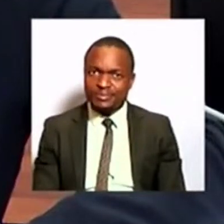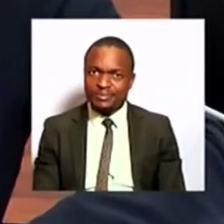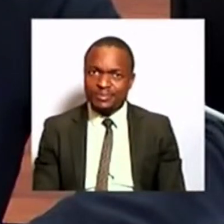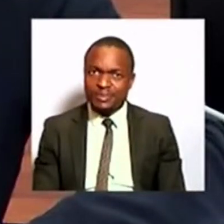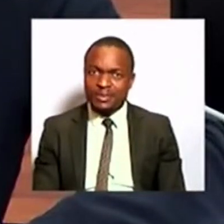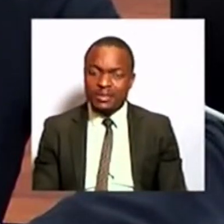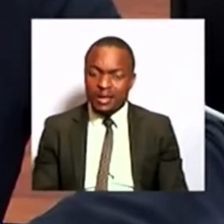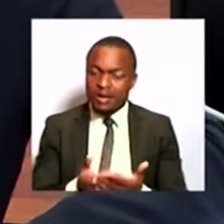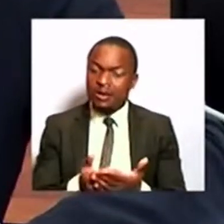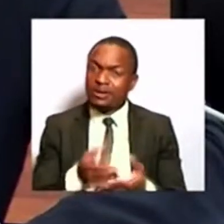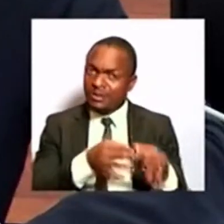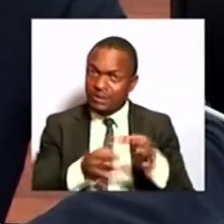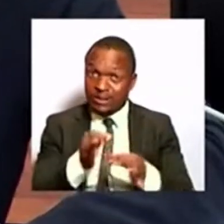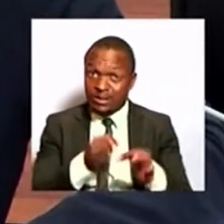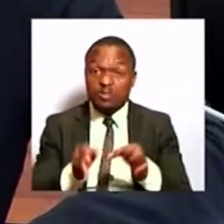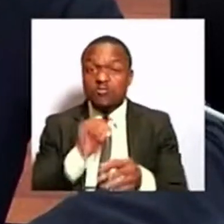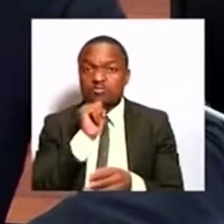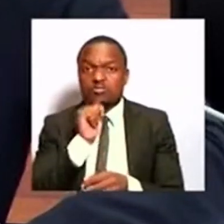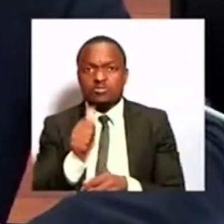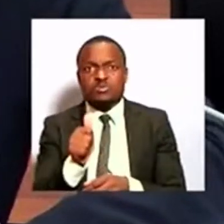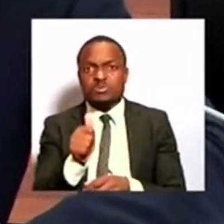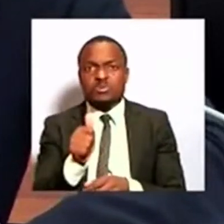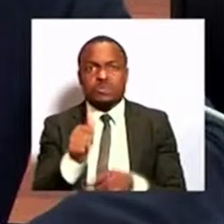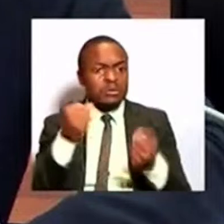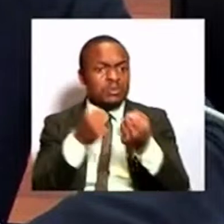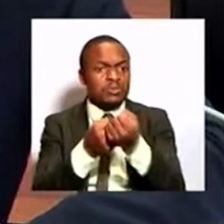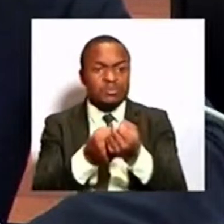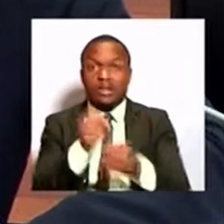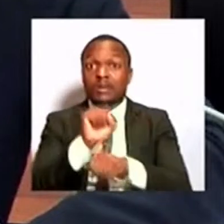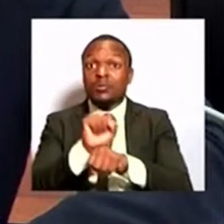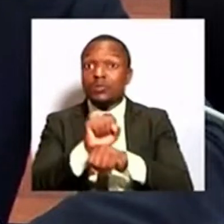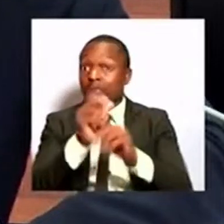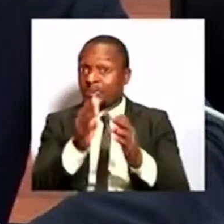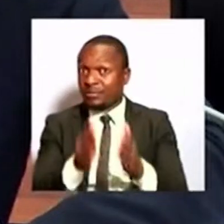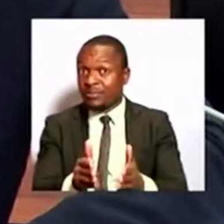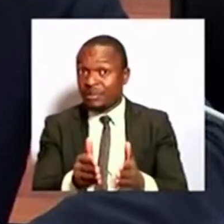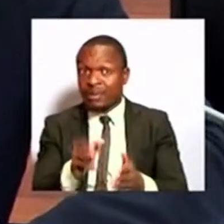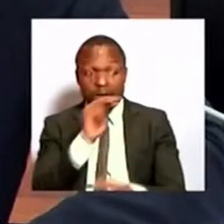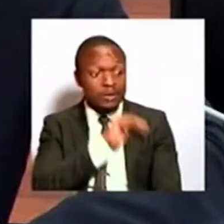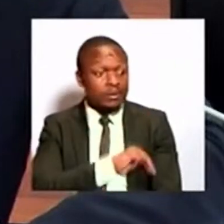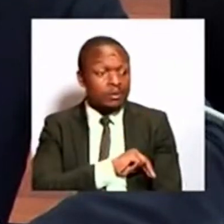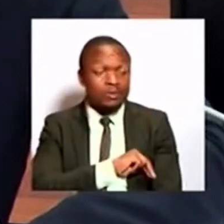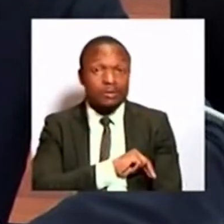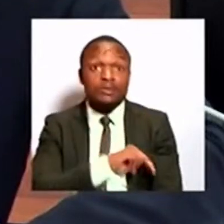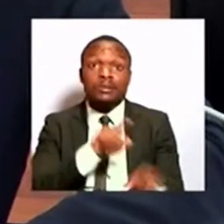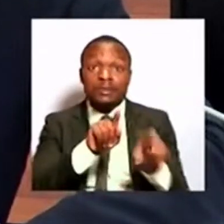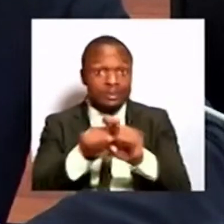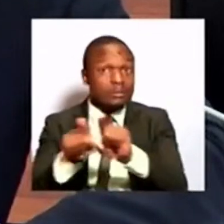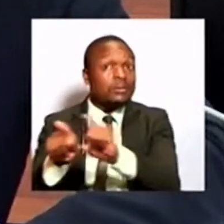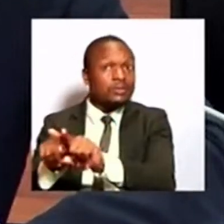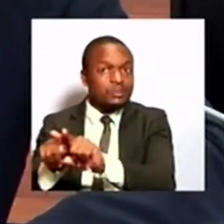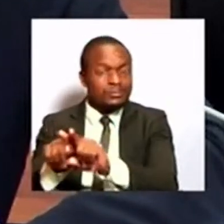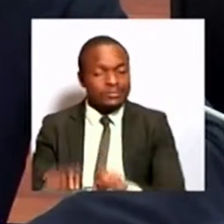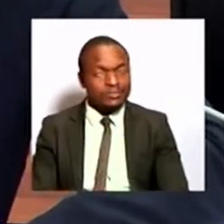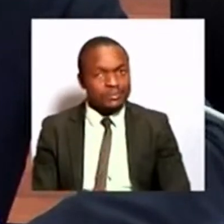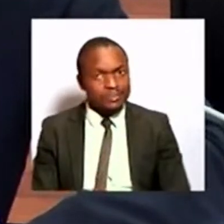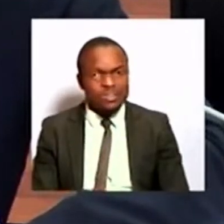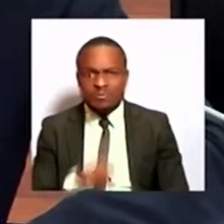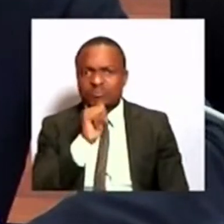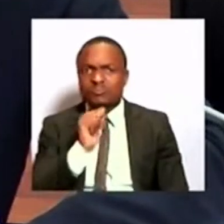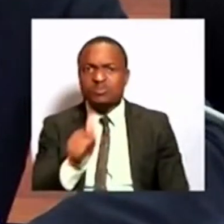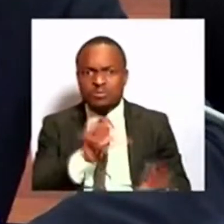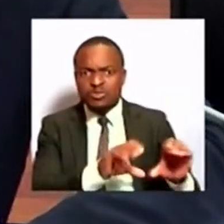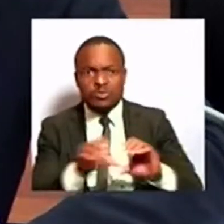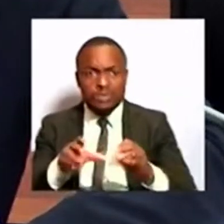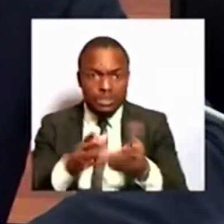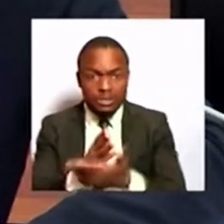can I classify it, not favoring the employees in terms of NAPSA, as well as not doing the